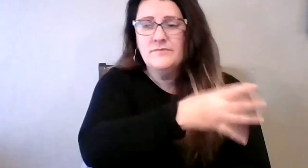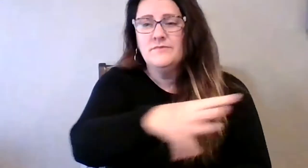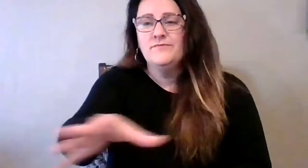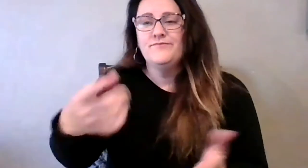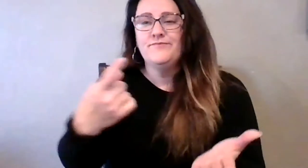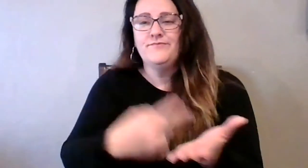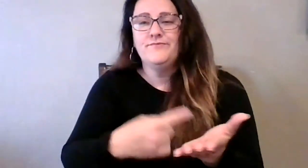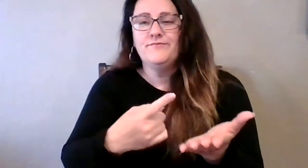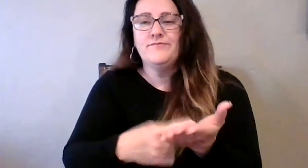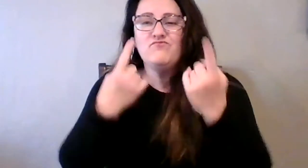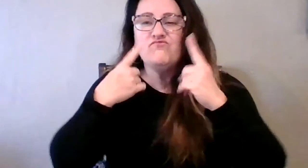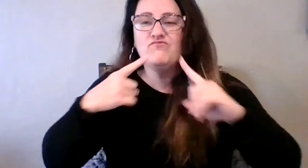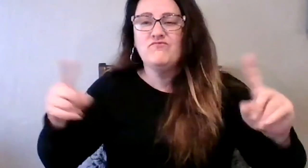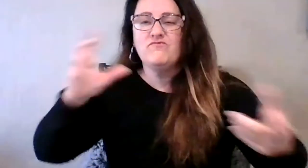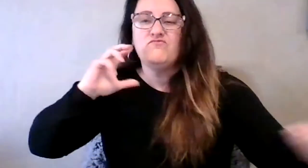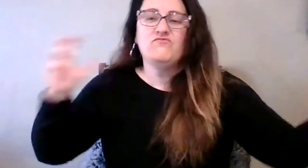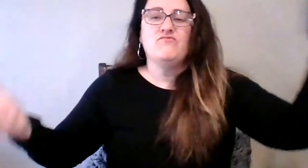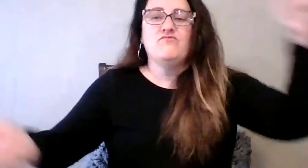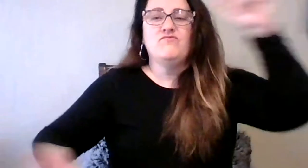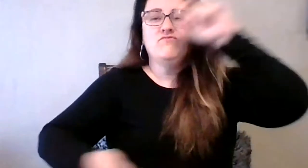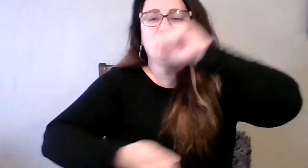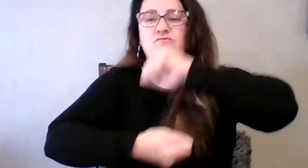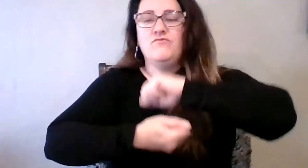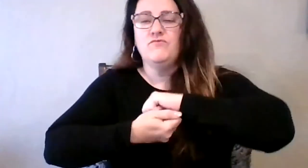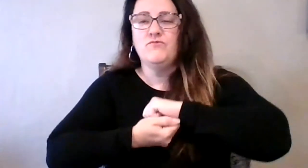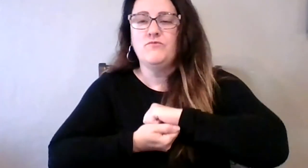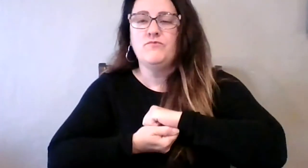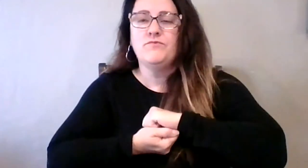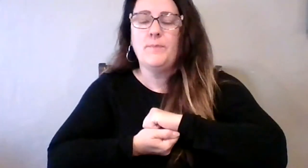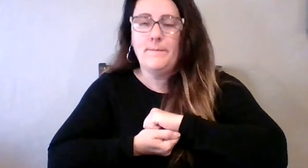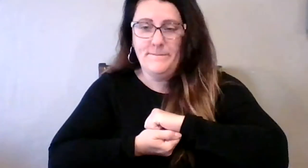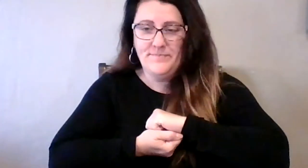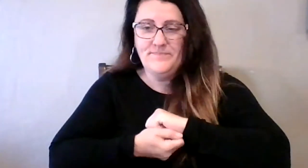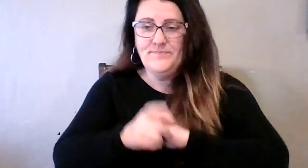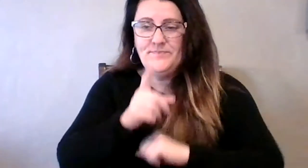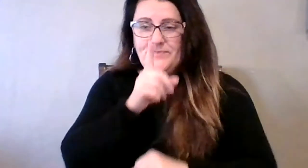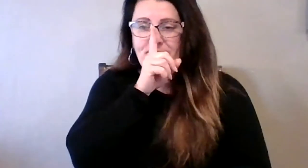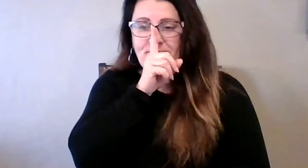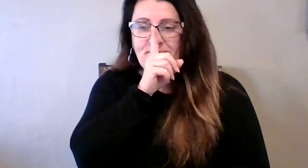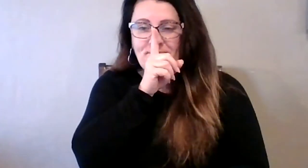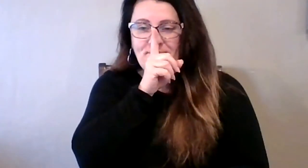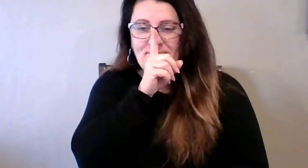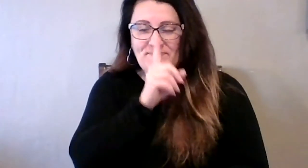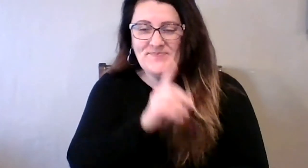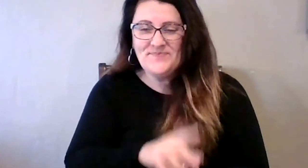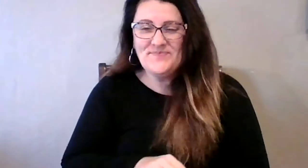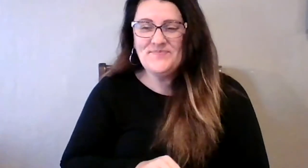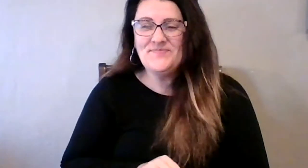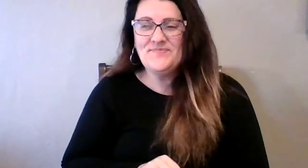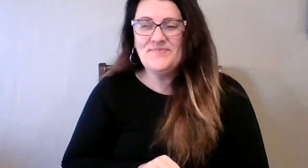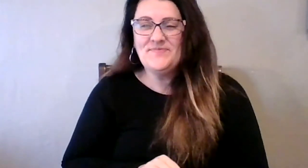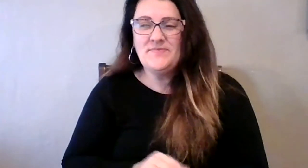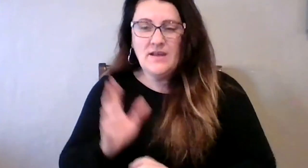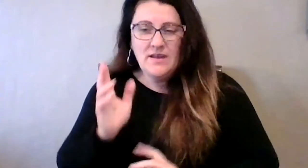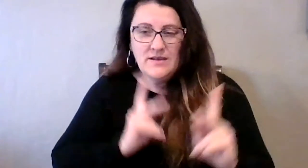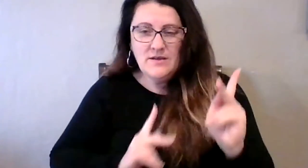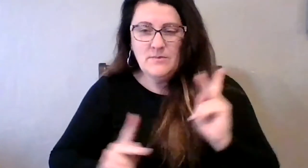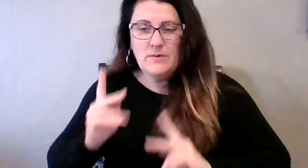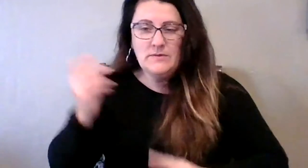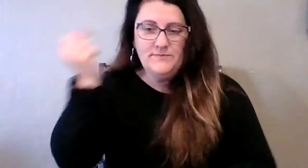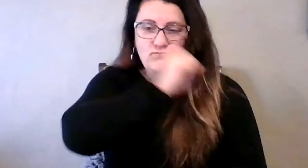a revolution. Sounds whisper. Poor people gonna rise